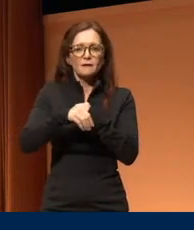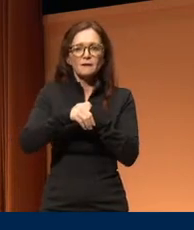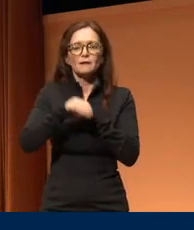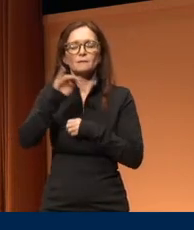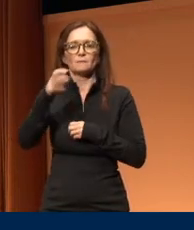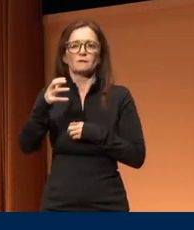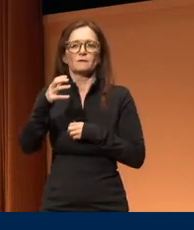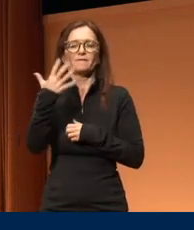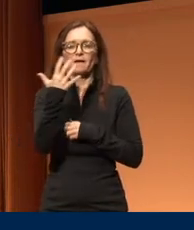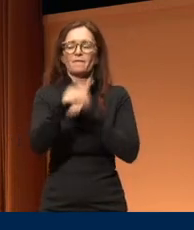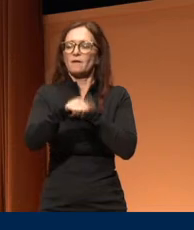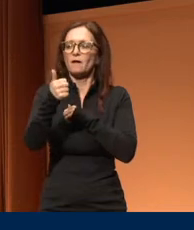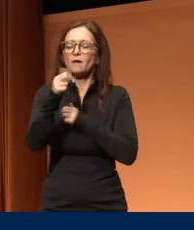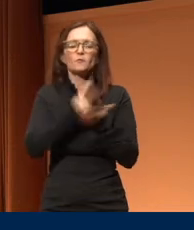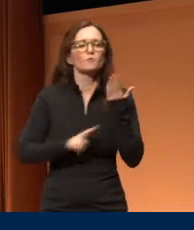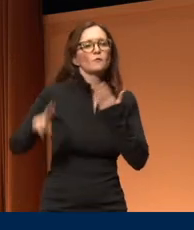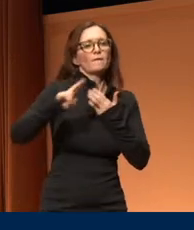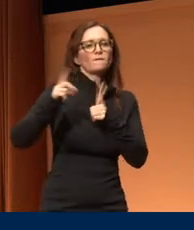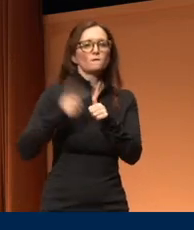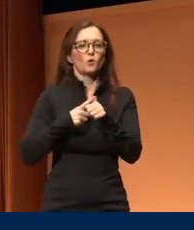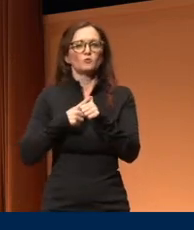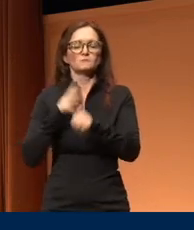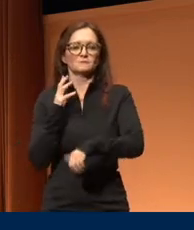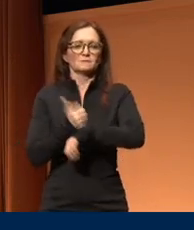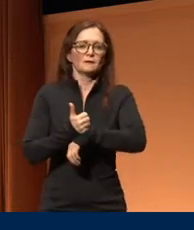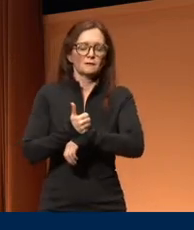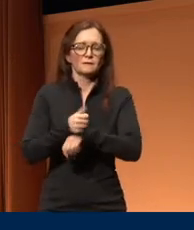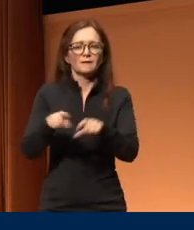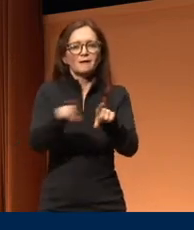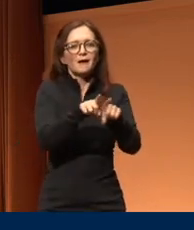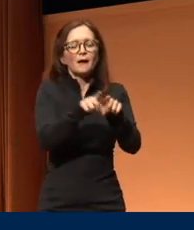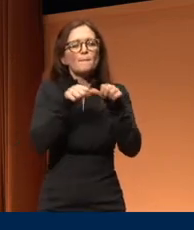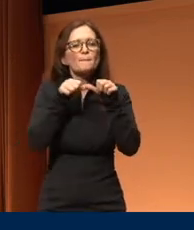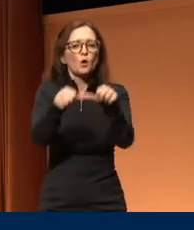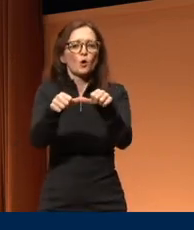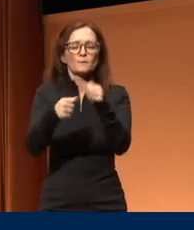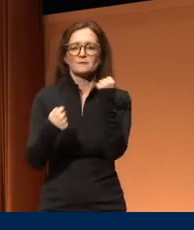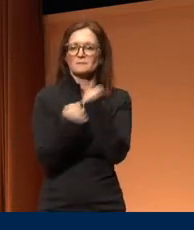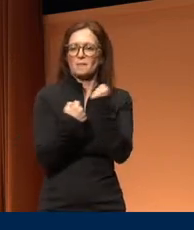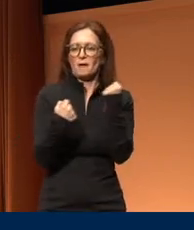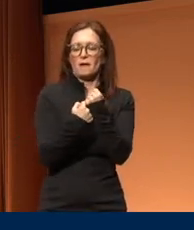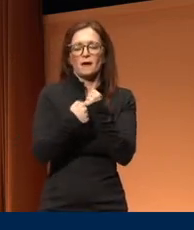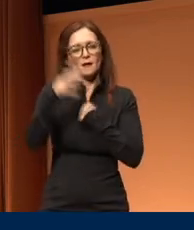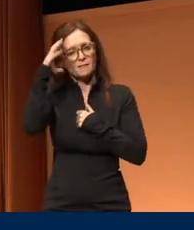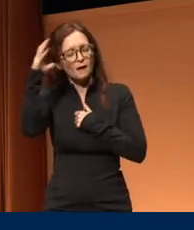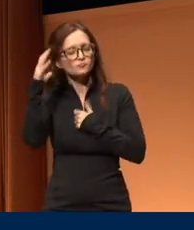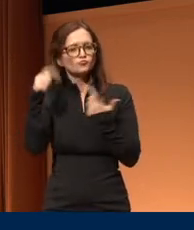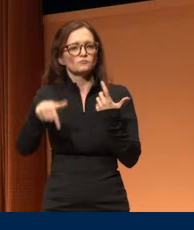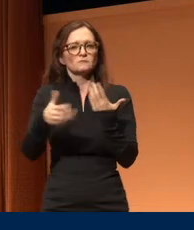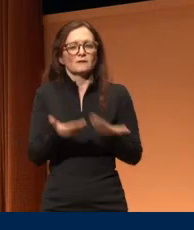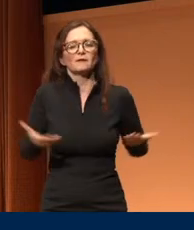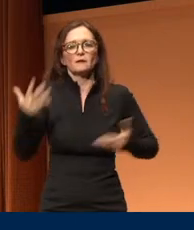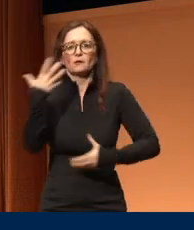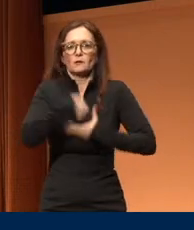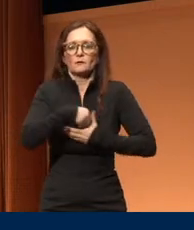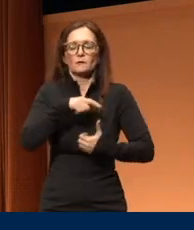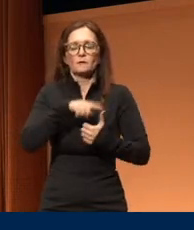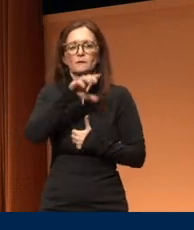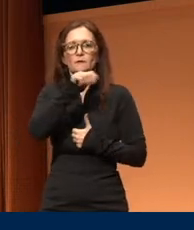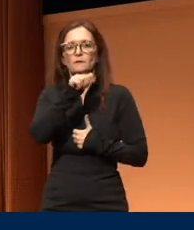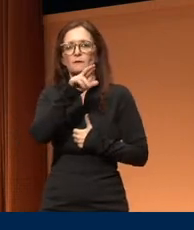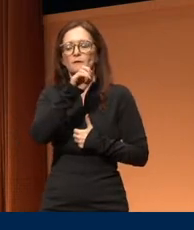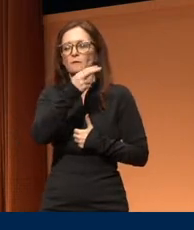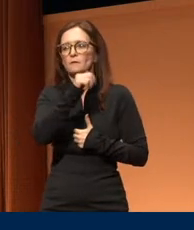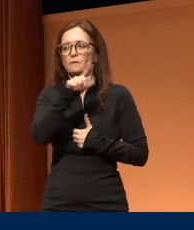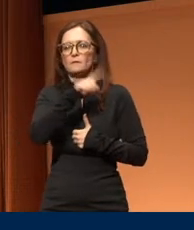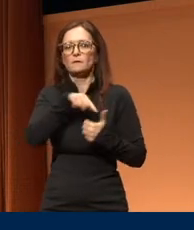other institutions were originally designated as permanent sponsors of the lectureship, and these include Clare Hall